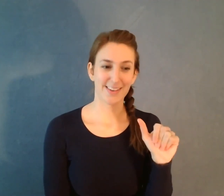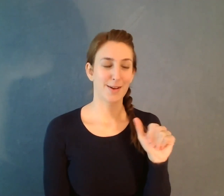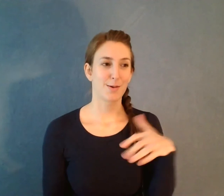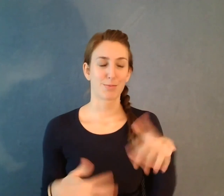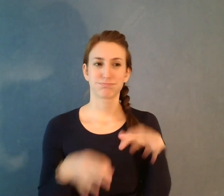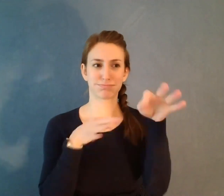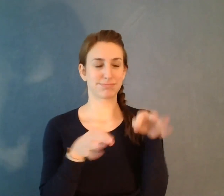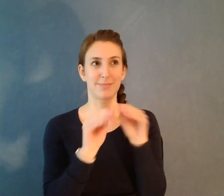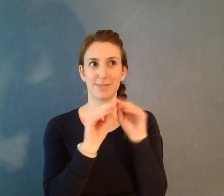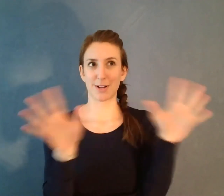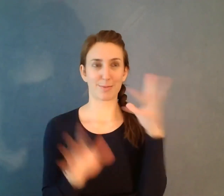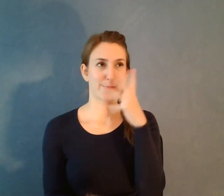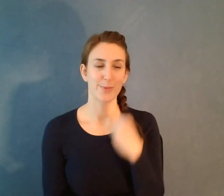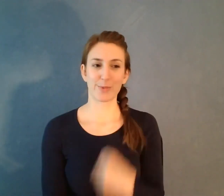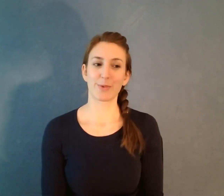reality is,